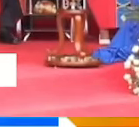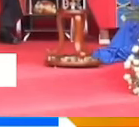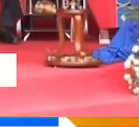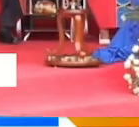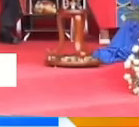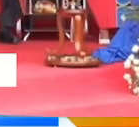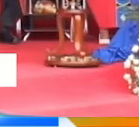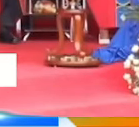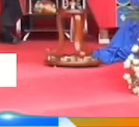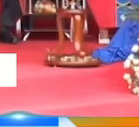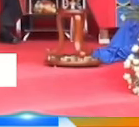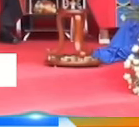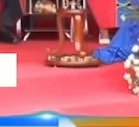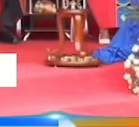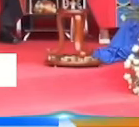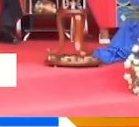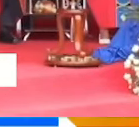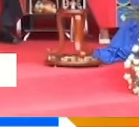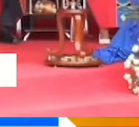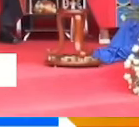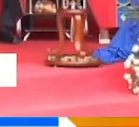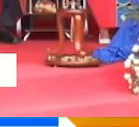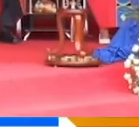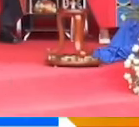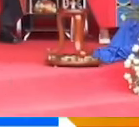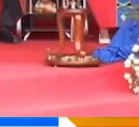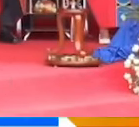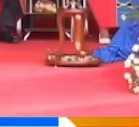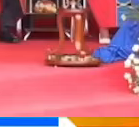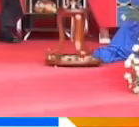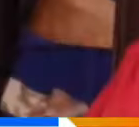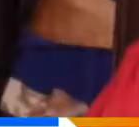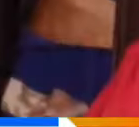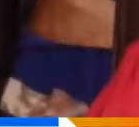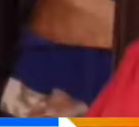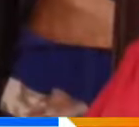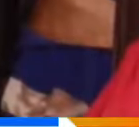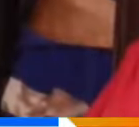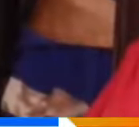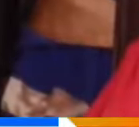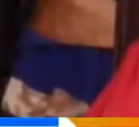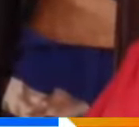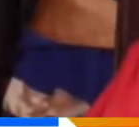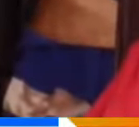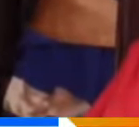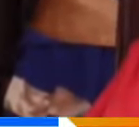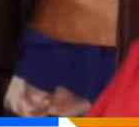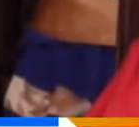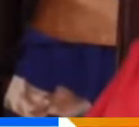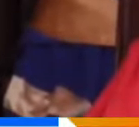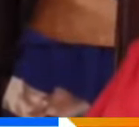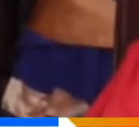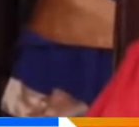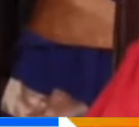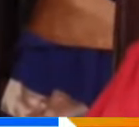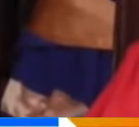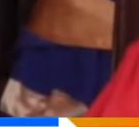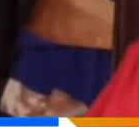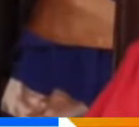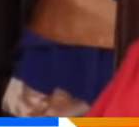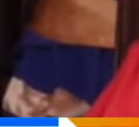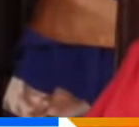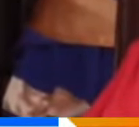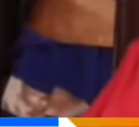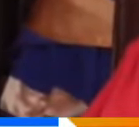reintroduce to you Bishop Ole Sapit, who is Jackson Ole Sapit, who is seated next to me. He